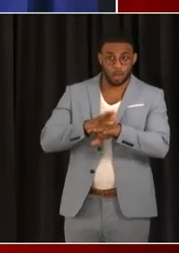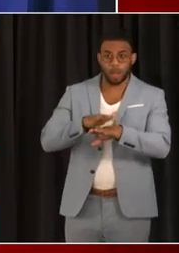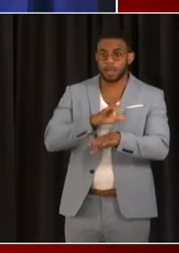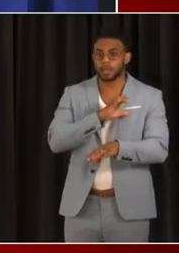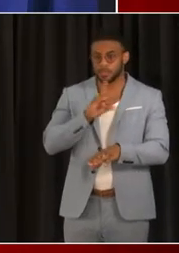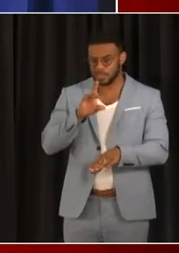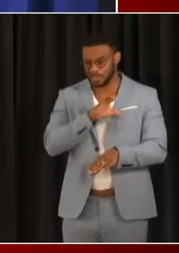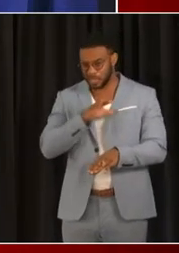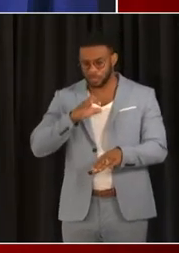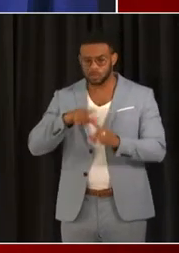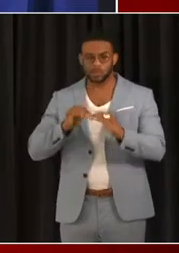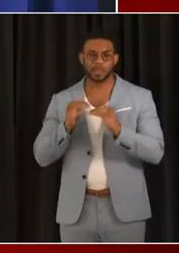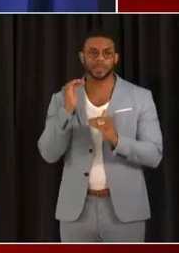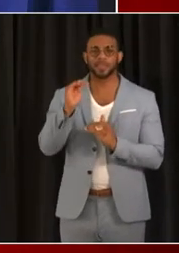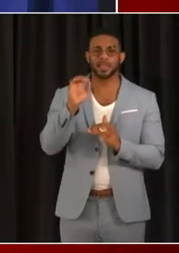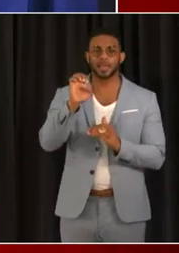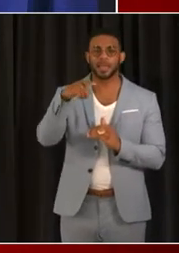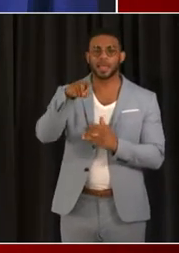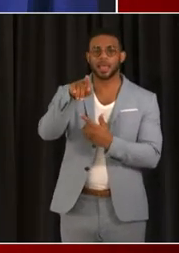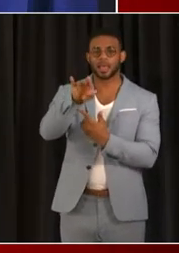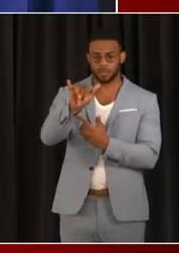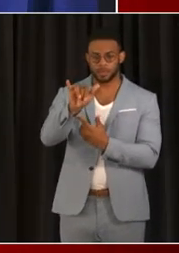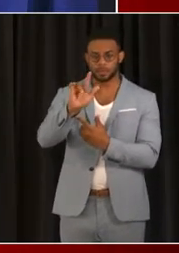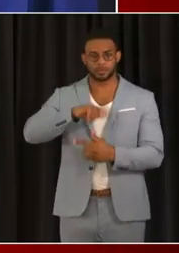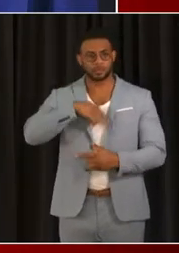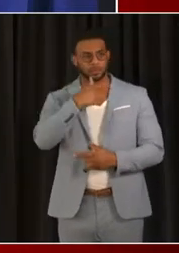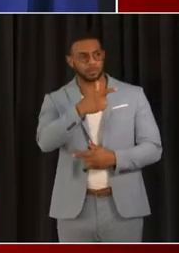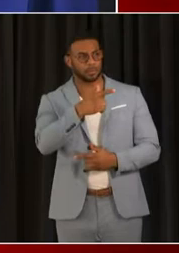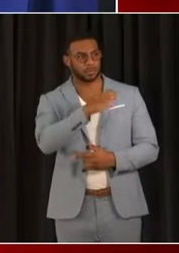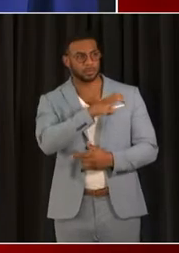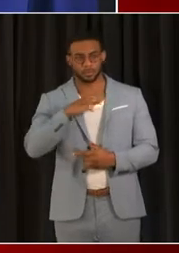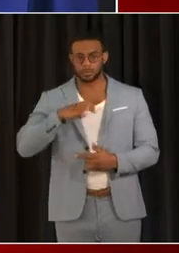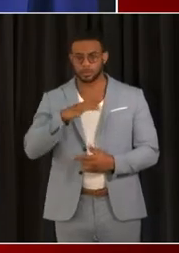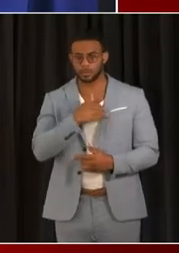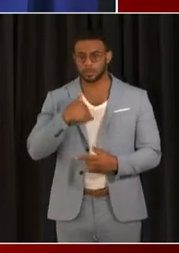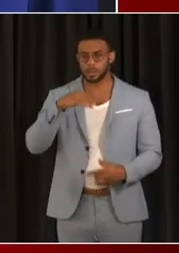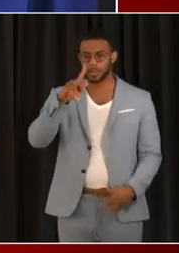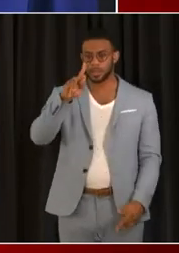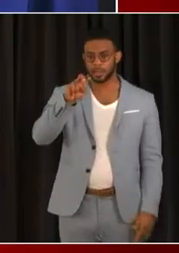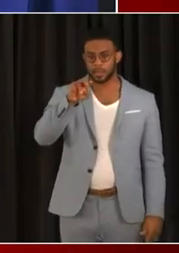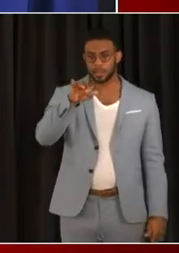on the council in order to advance equity. So with that, I'll go to Councilmember Kenya McDuffie.